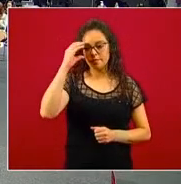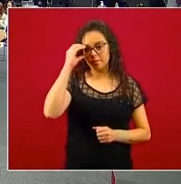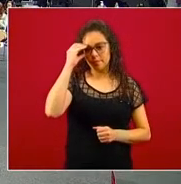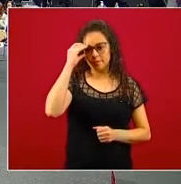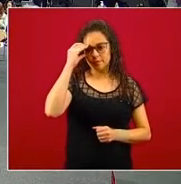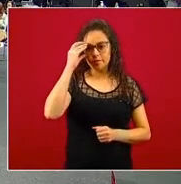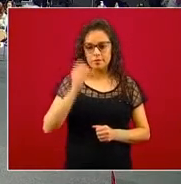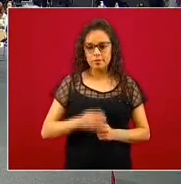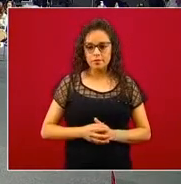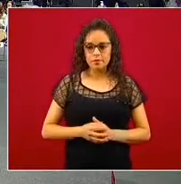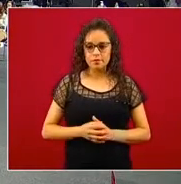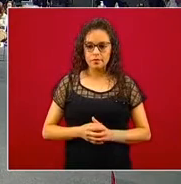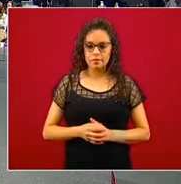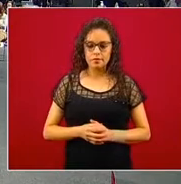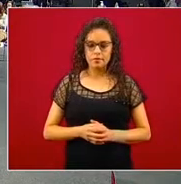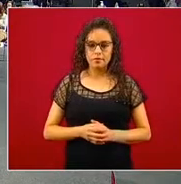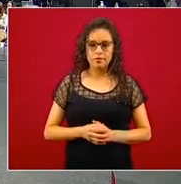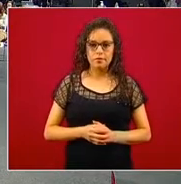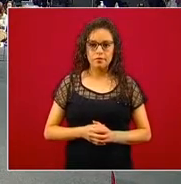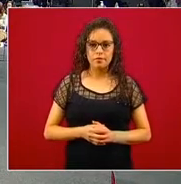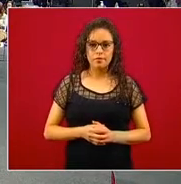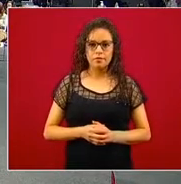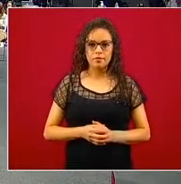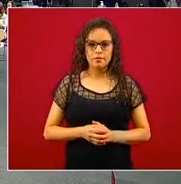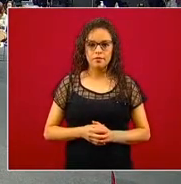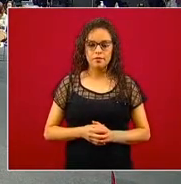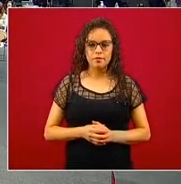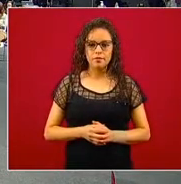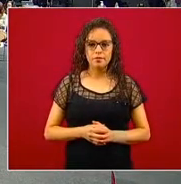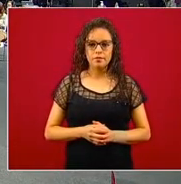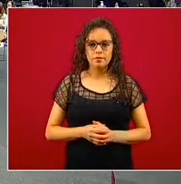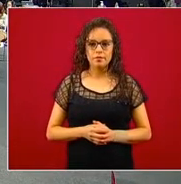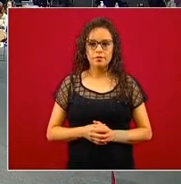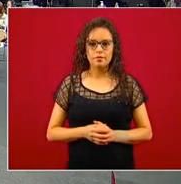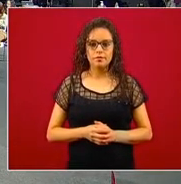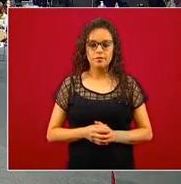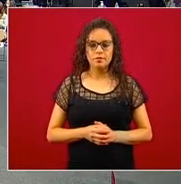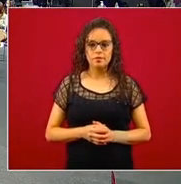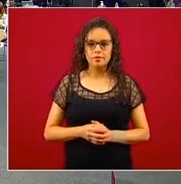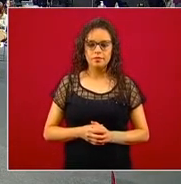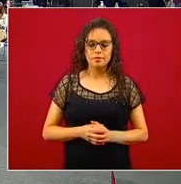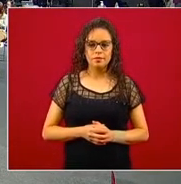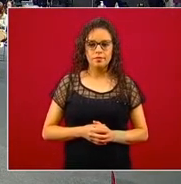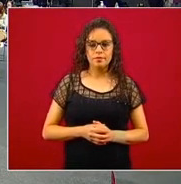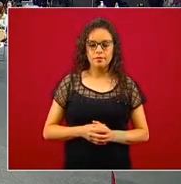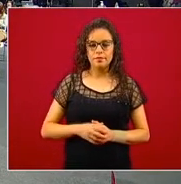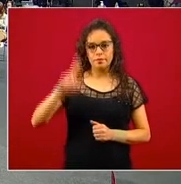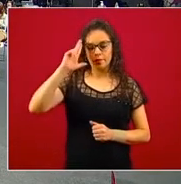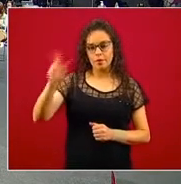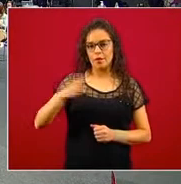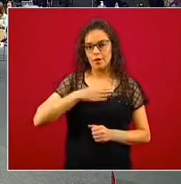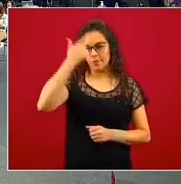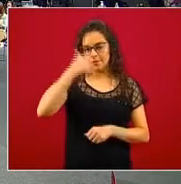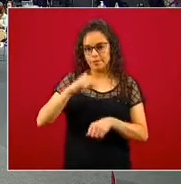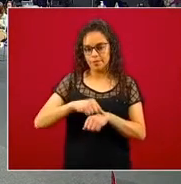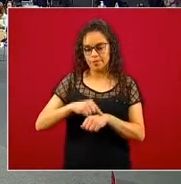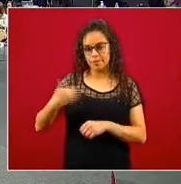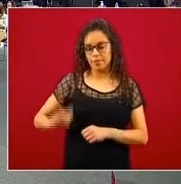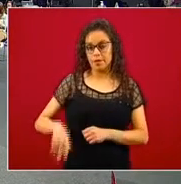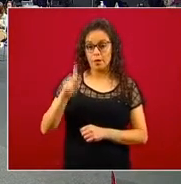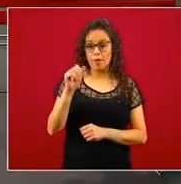and the COVID cases on the other hand. That's why we need to be prepared for a long